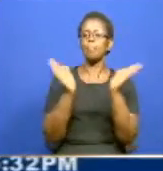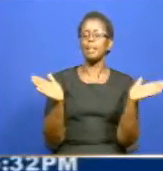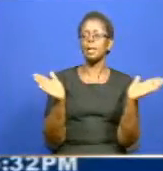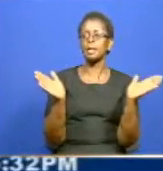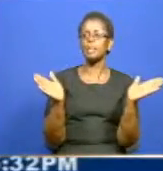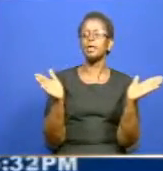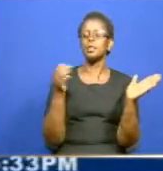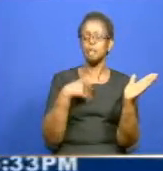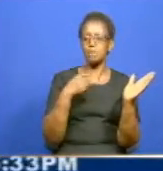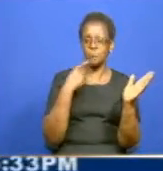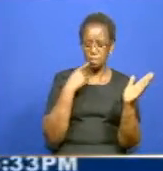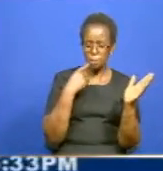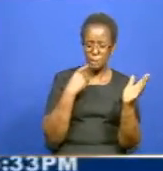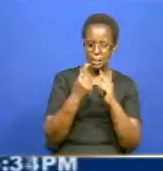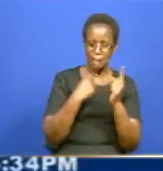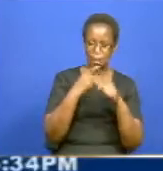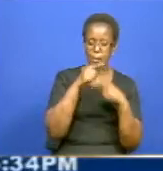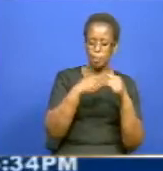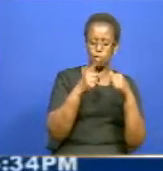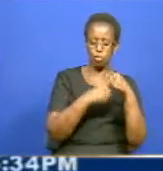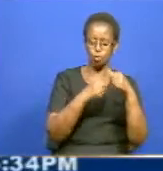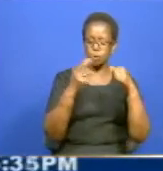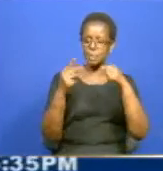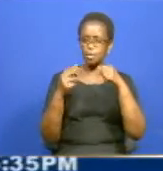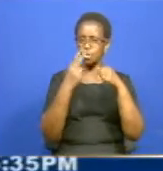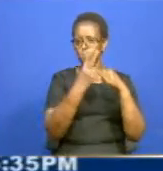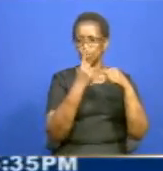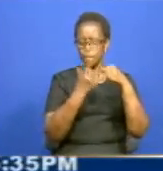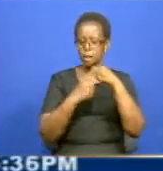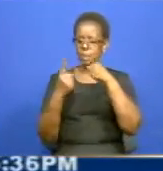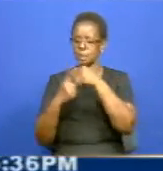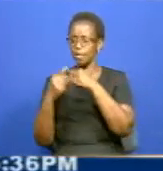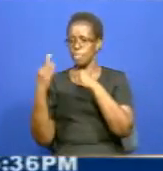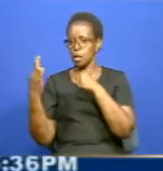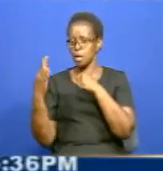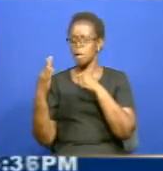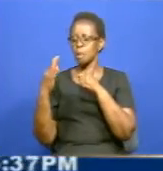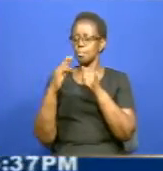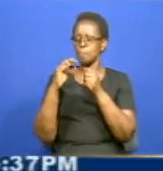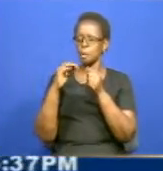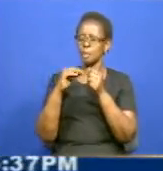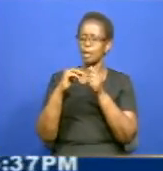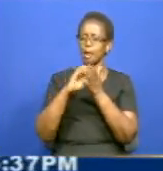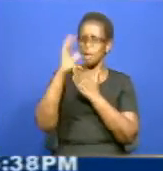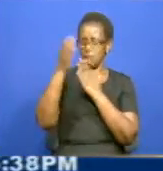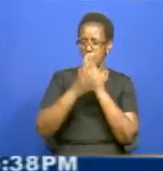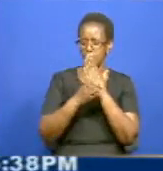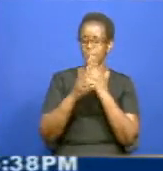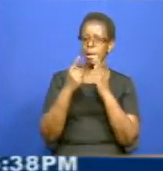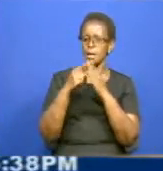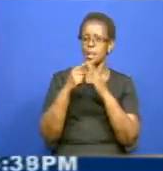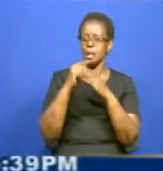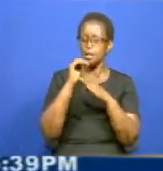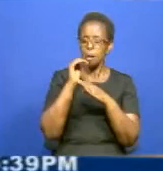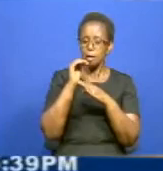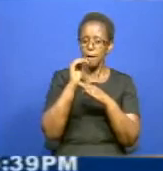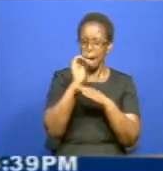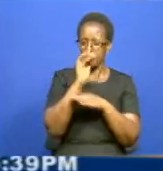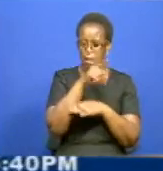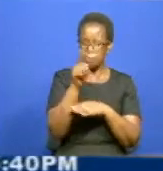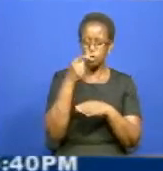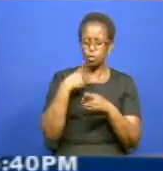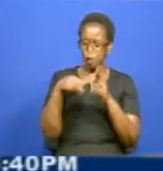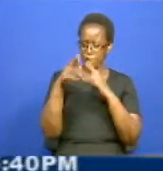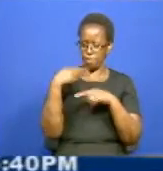2633 basic education curriculum and direct the Kenya Institute of Curriculum Development to review and edit the